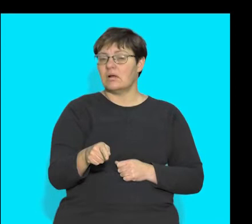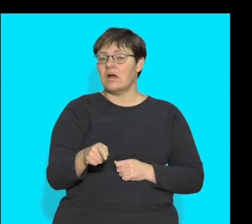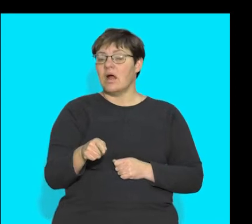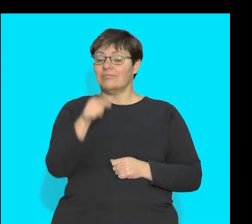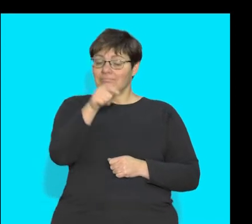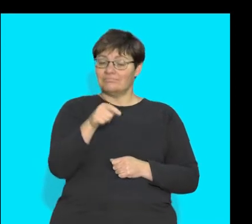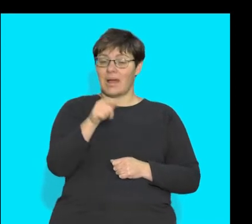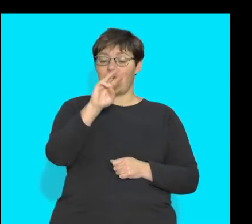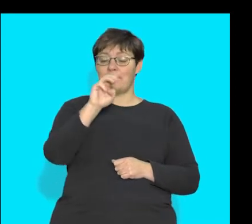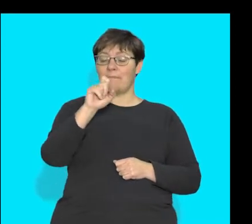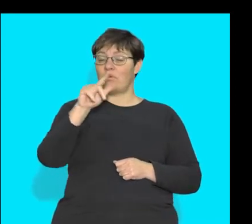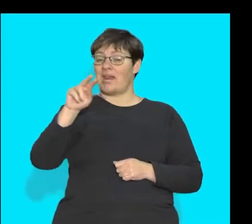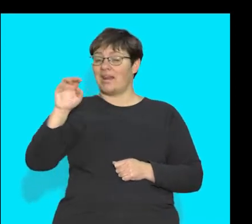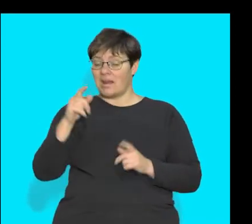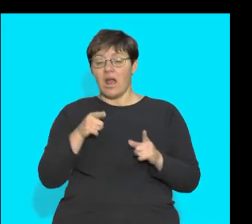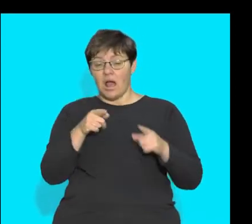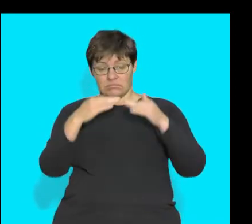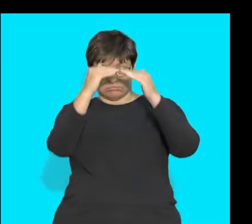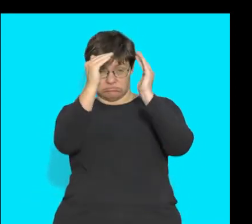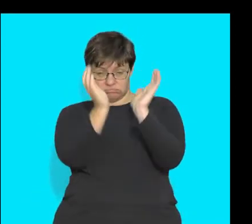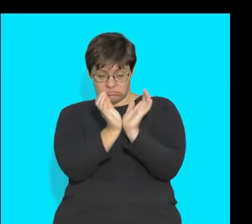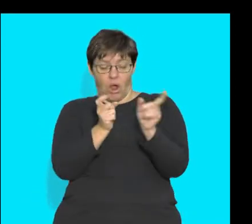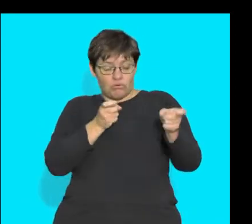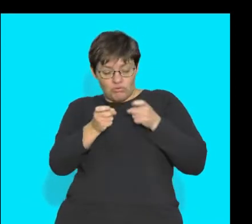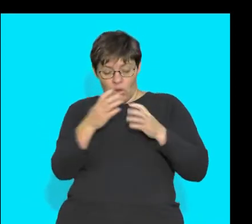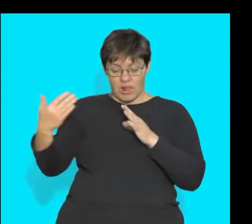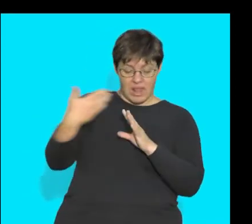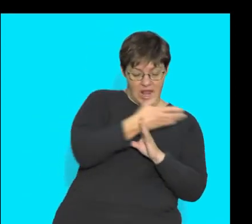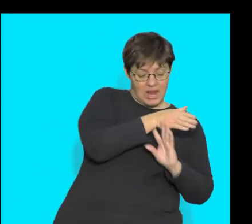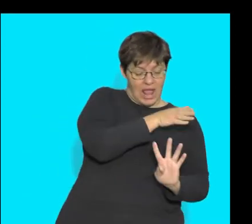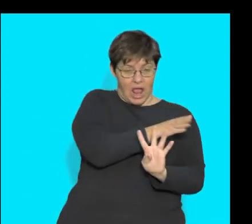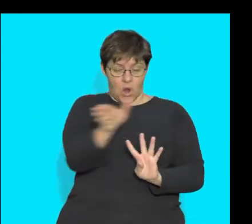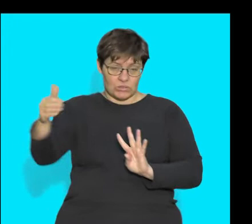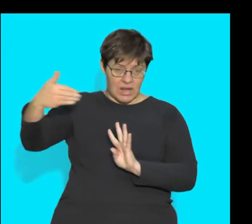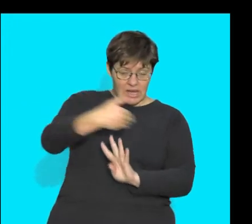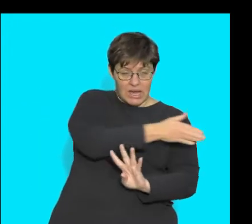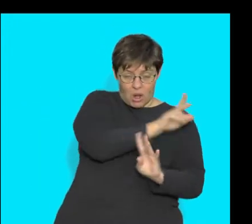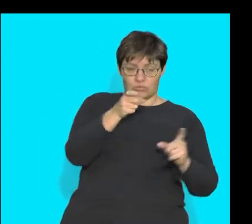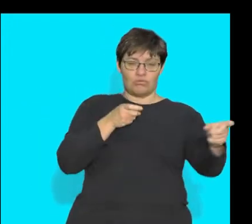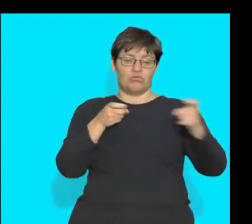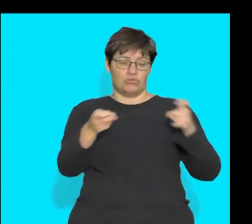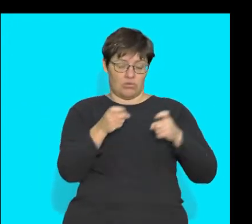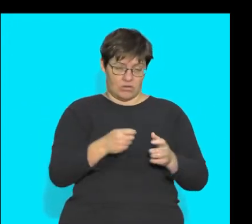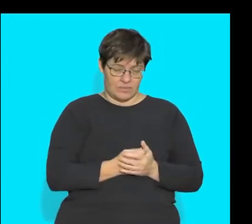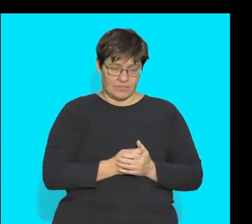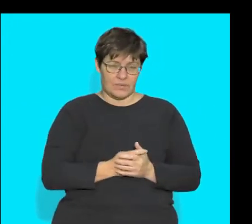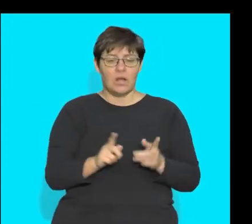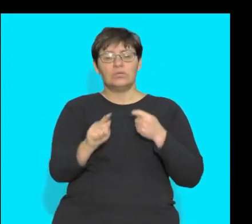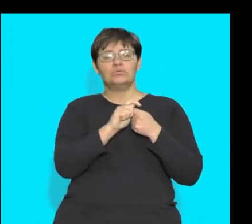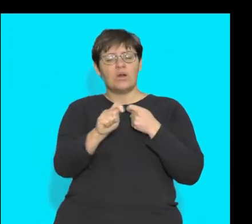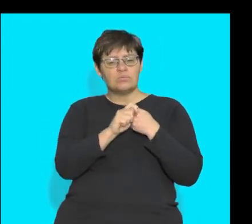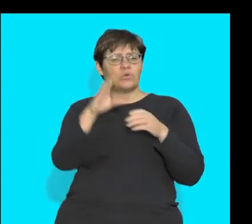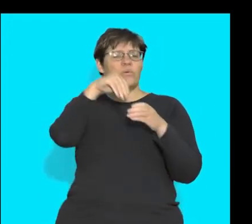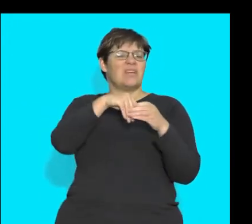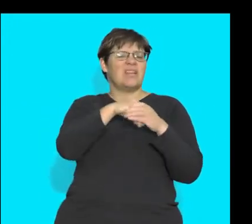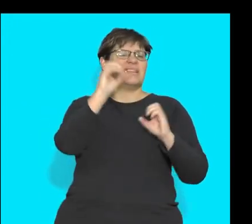to control what moves in and out of the cell. Now, when it comes to transport in the